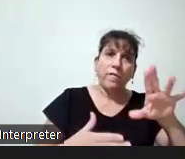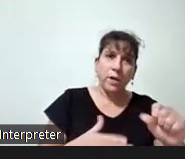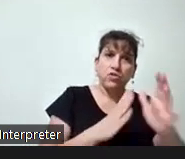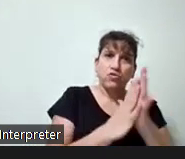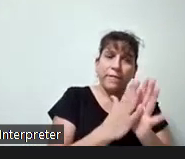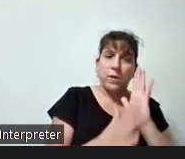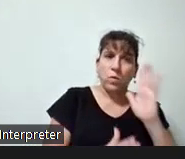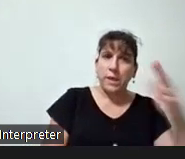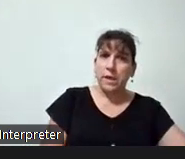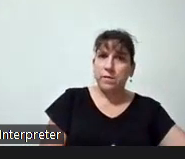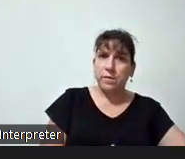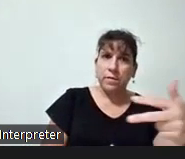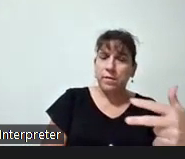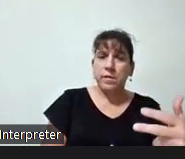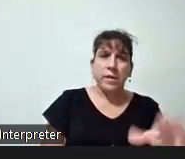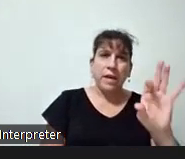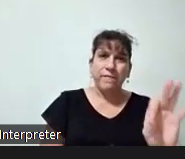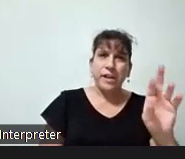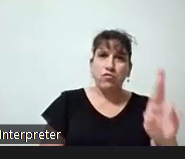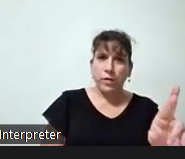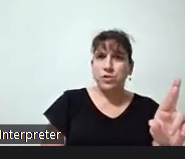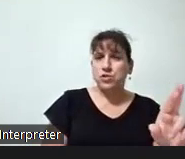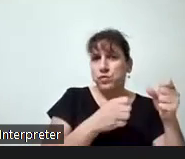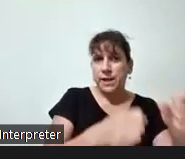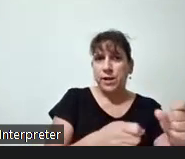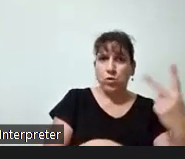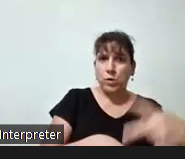on Flint Ridge Street. That should happen at 2 times a day.